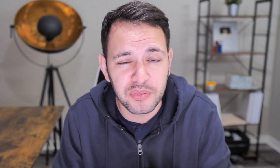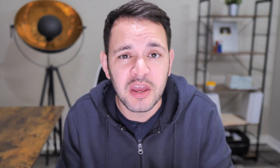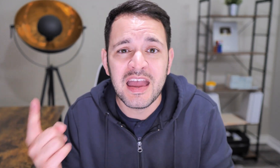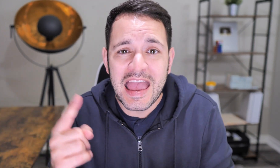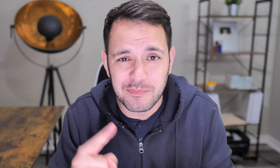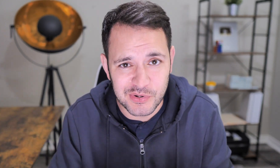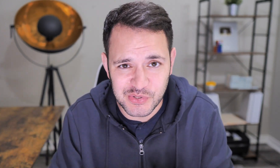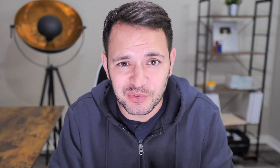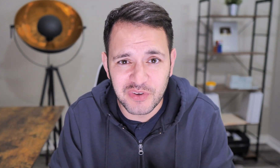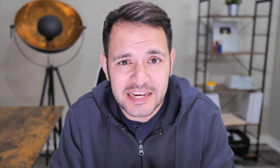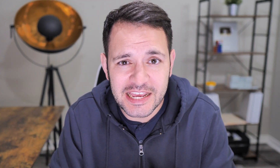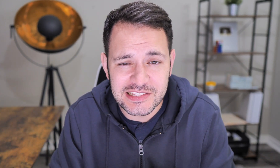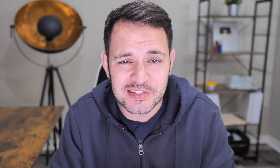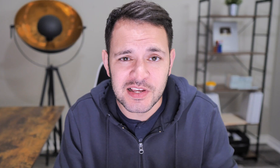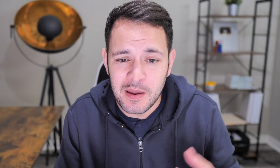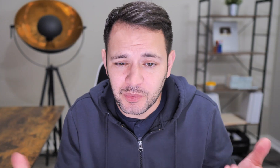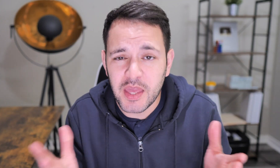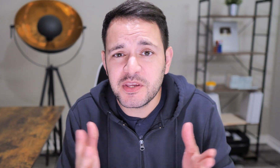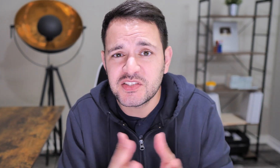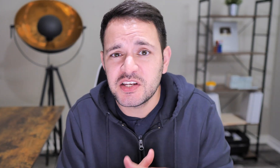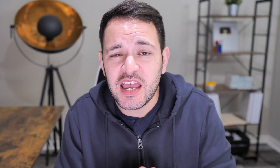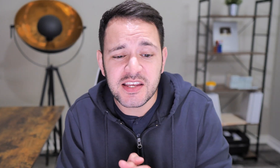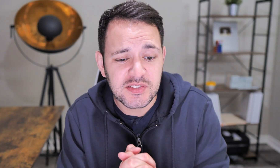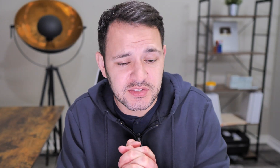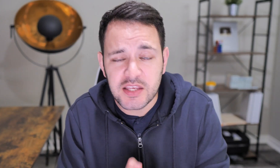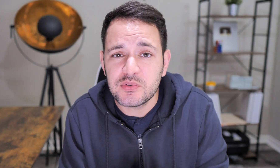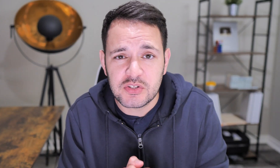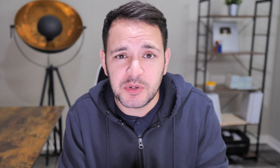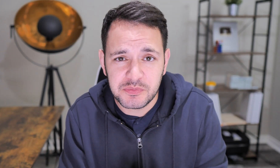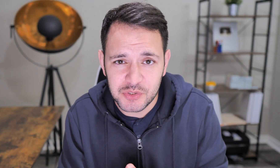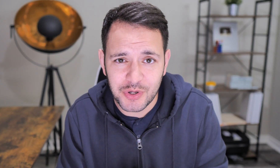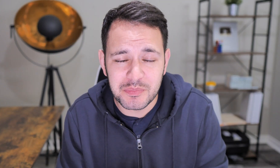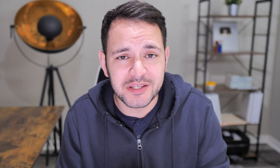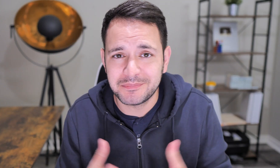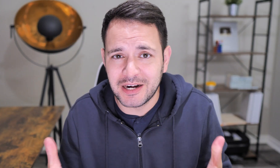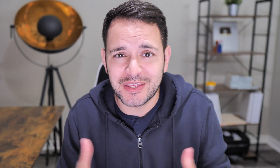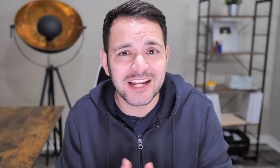growing wealth and personal finance. But with that being said, you guys, thank you so